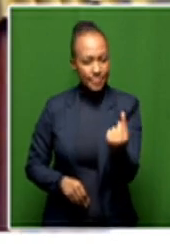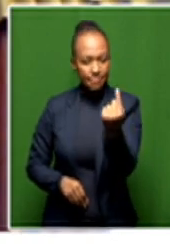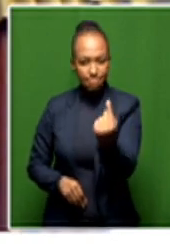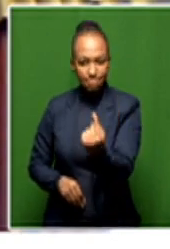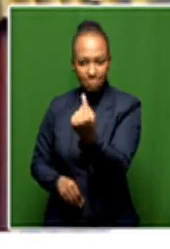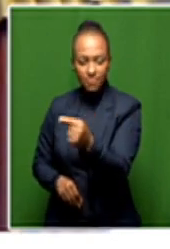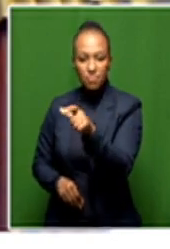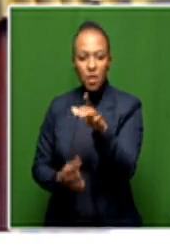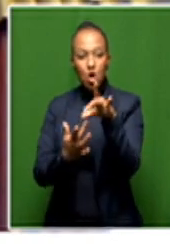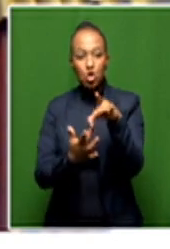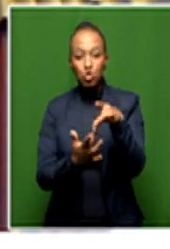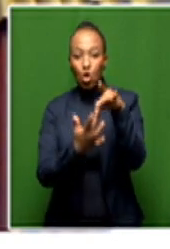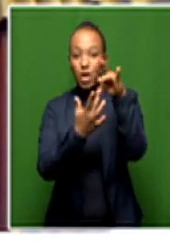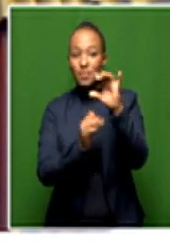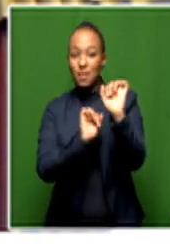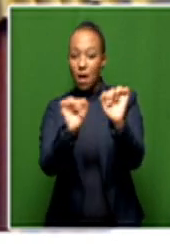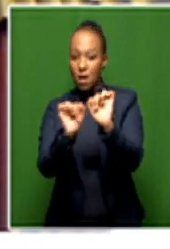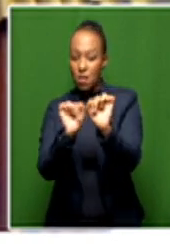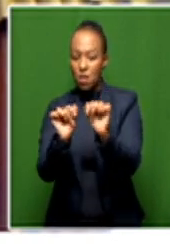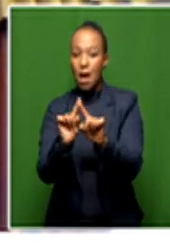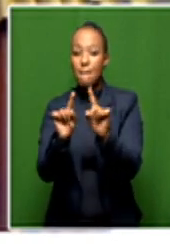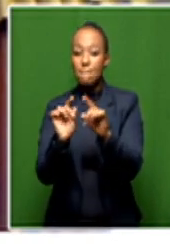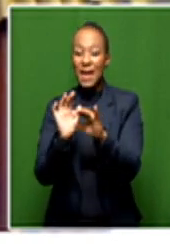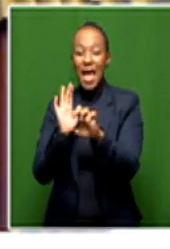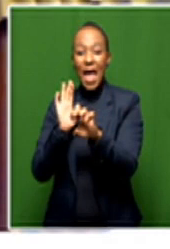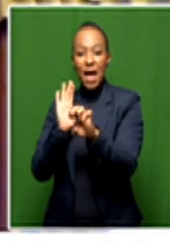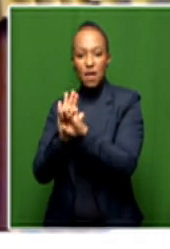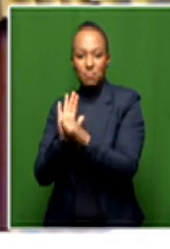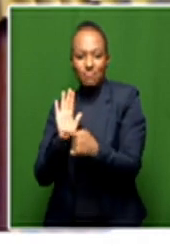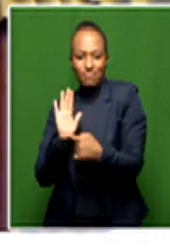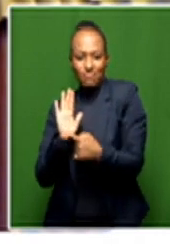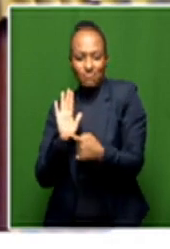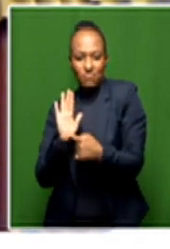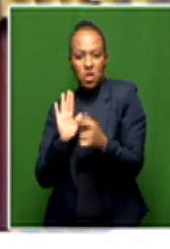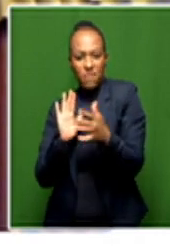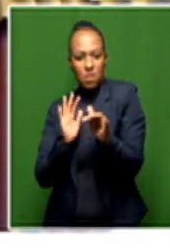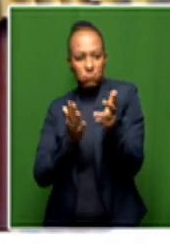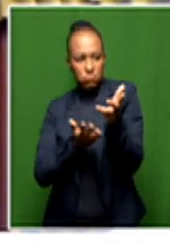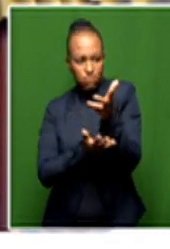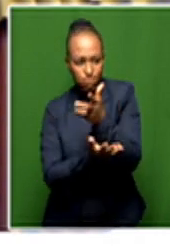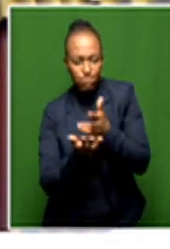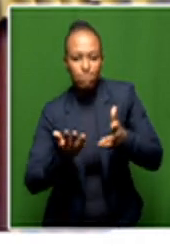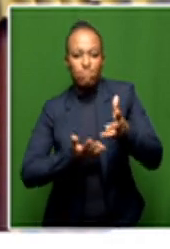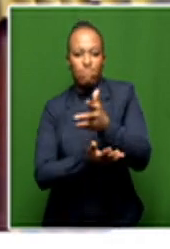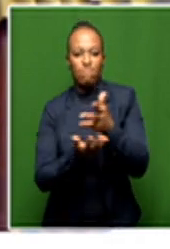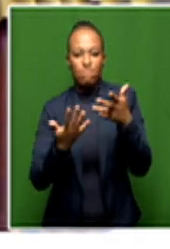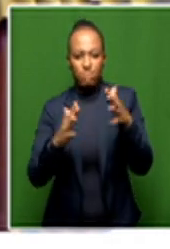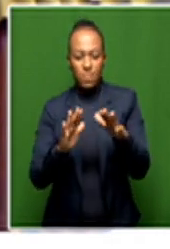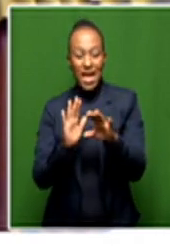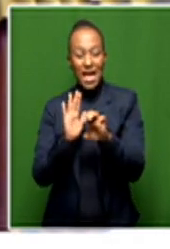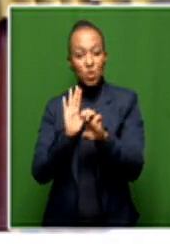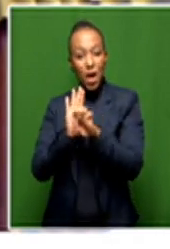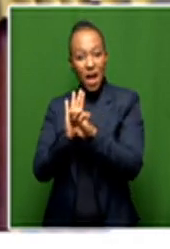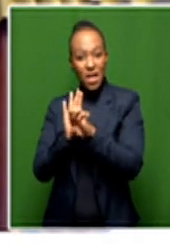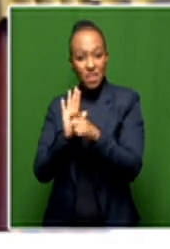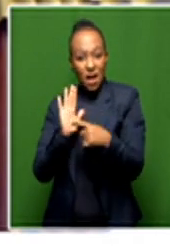it's your choice whether you want to take it. But from an ethical point of view, there was a whole discussion on this. Ethically,